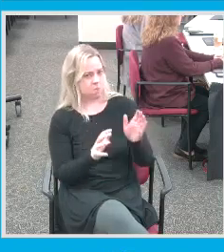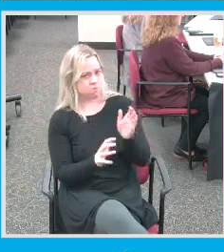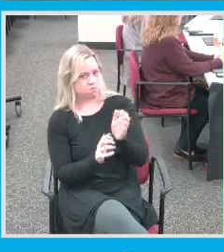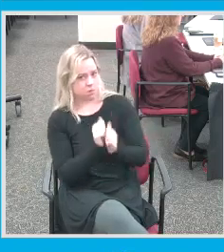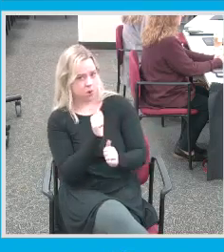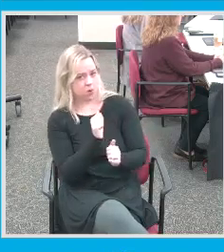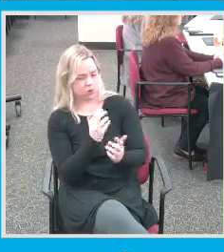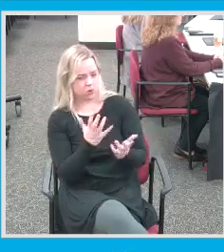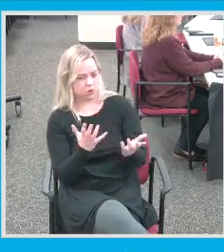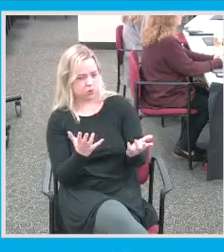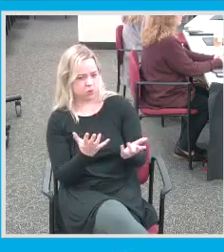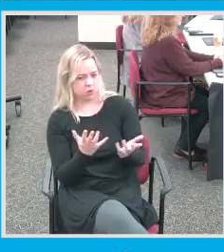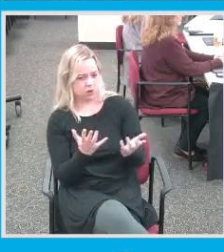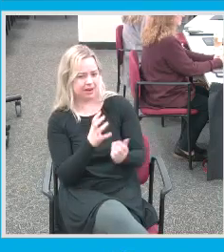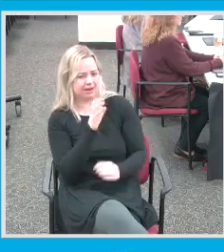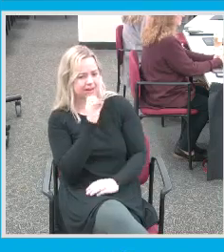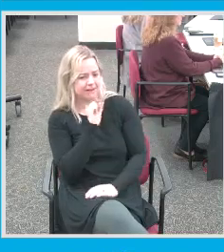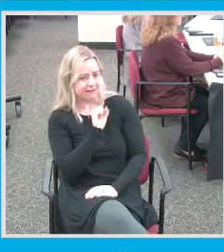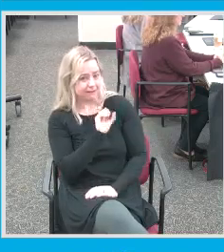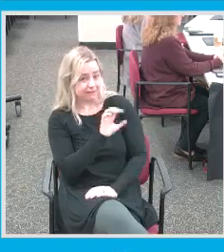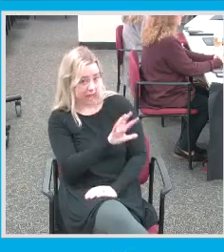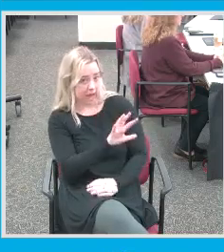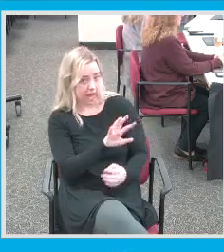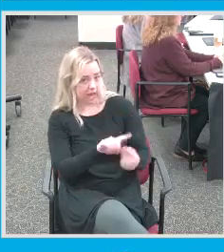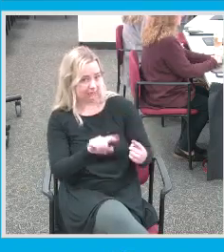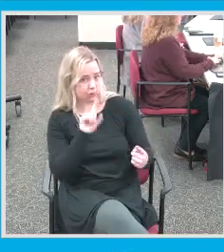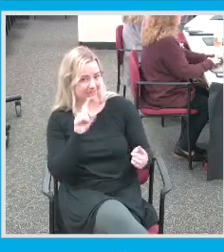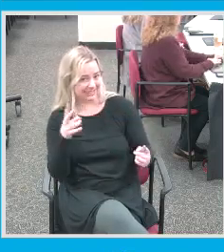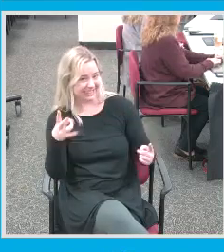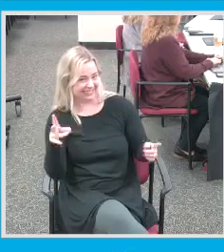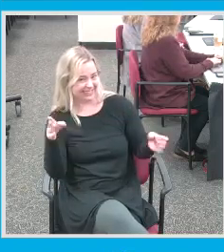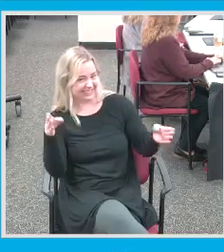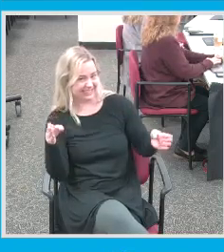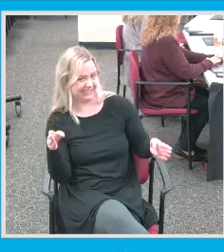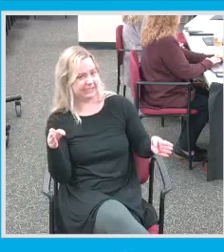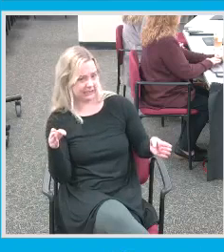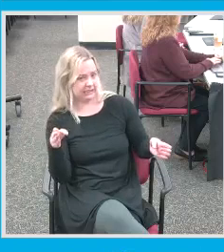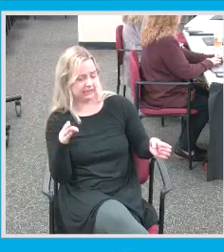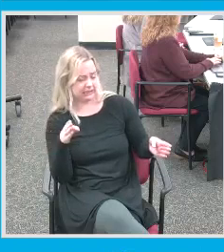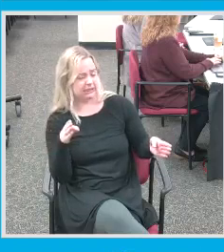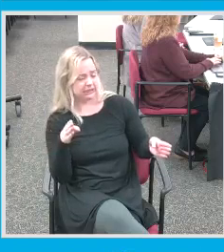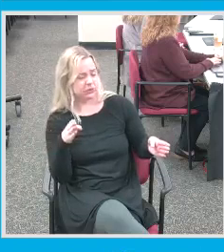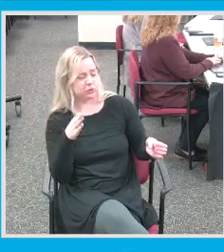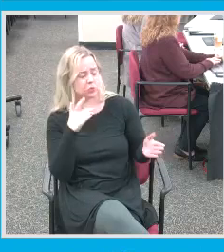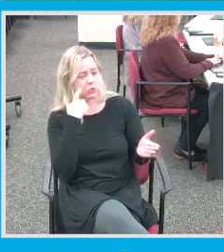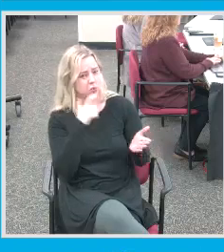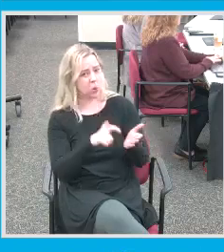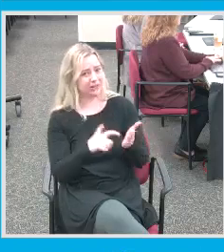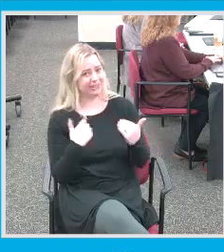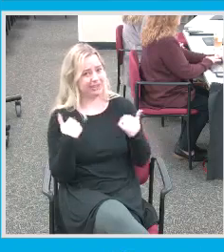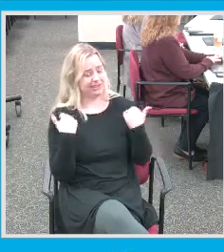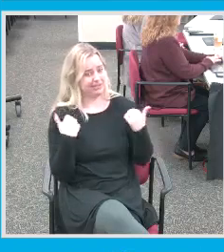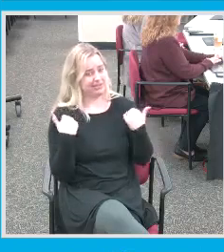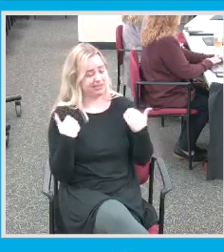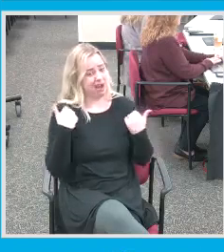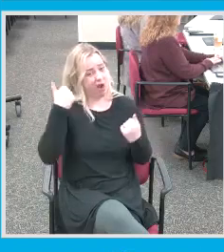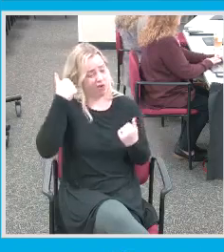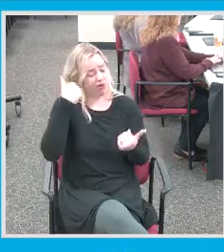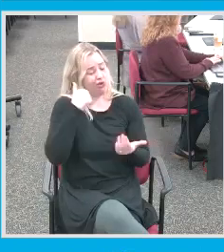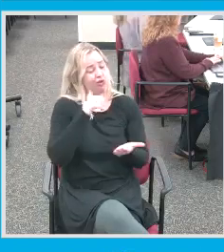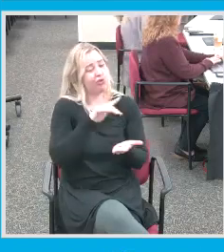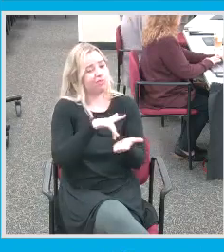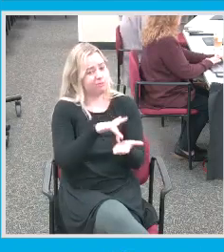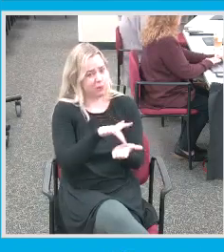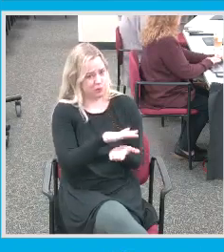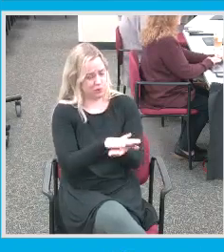17 in that age range. But we are seeing younger middle school students as well. So I